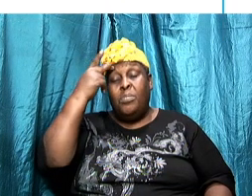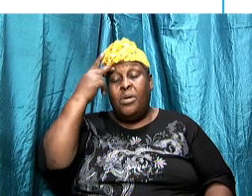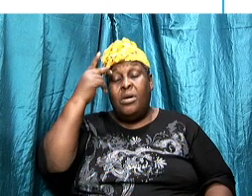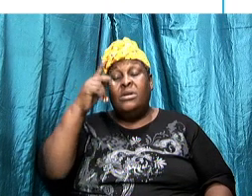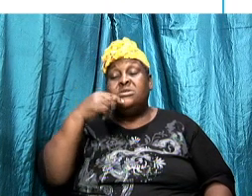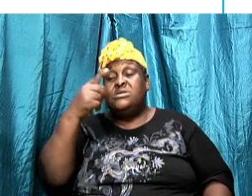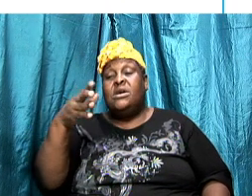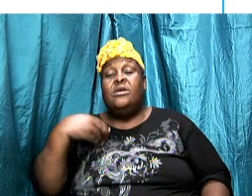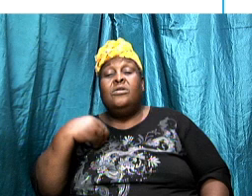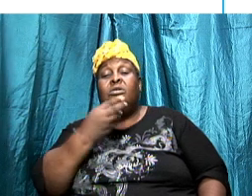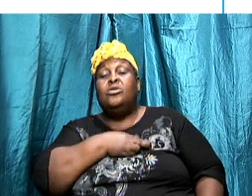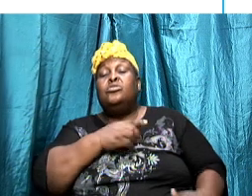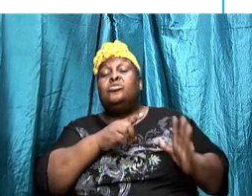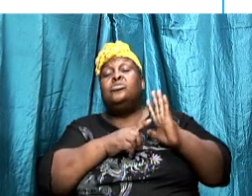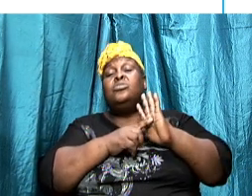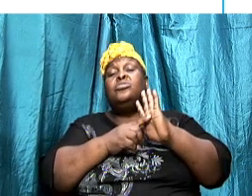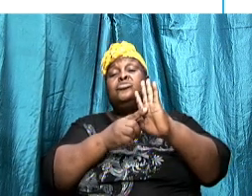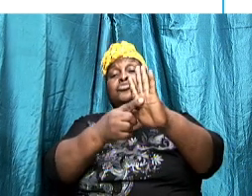admonishes us to show